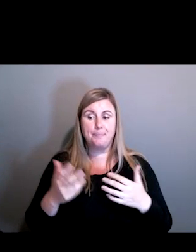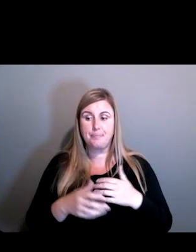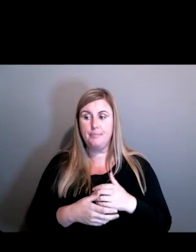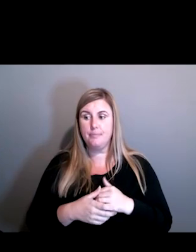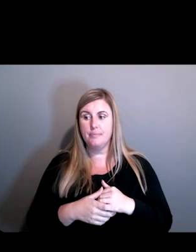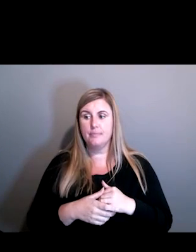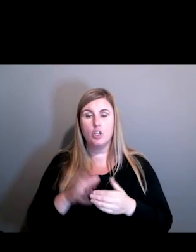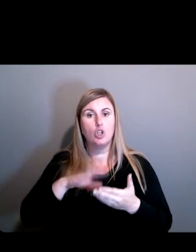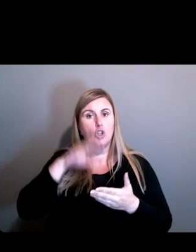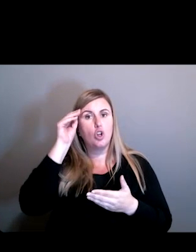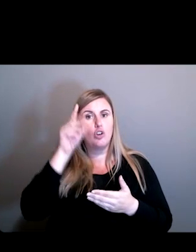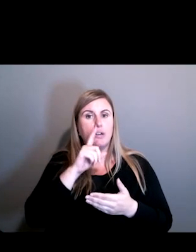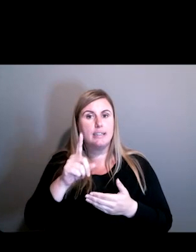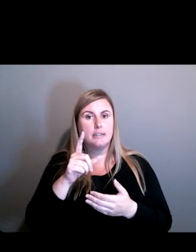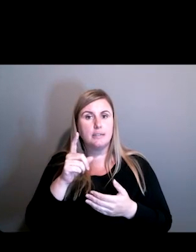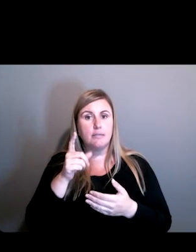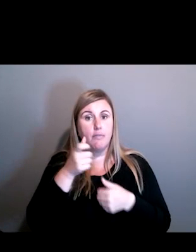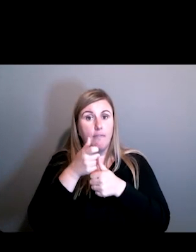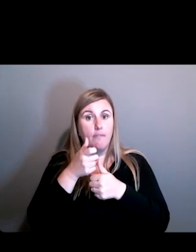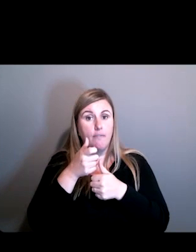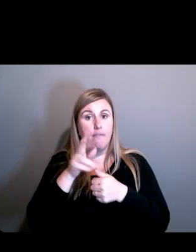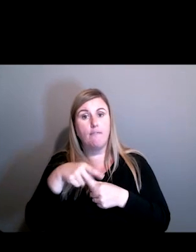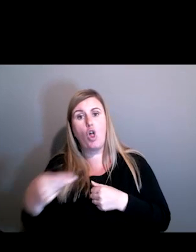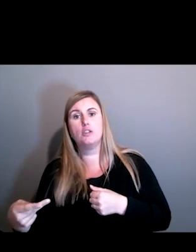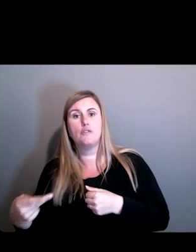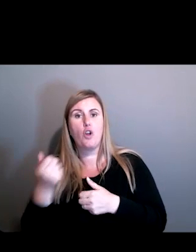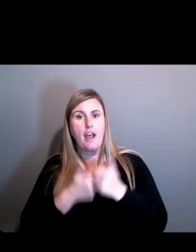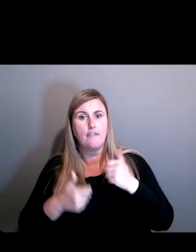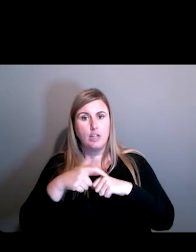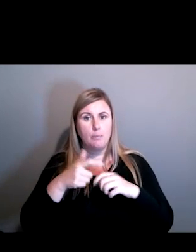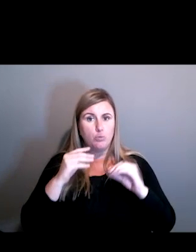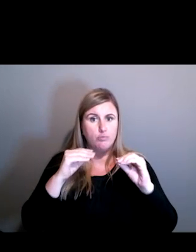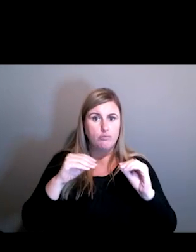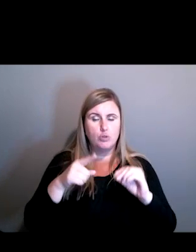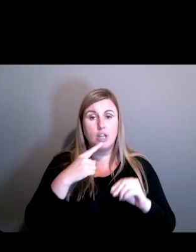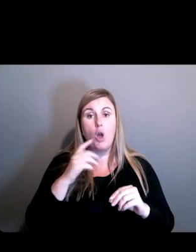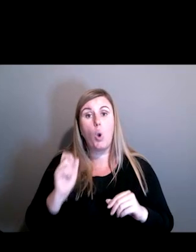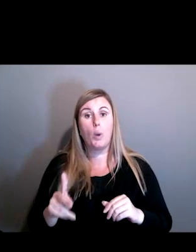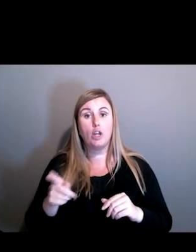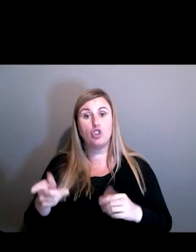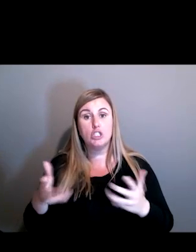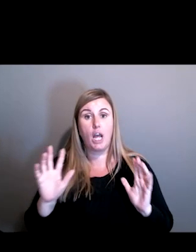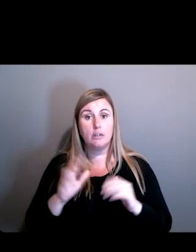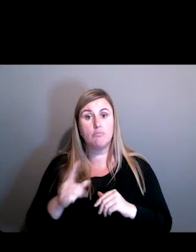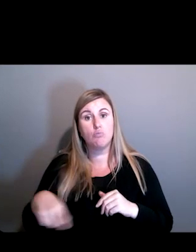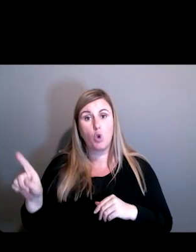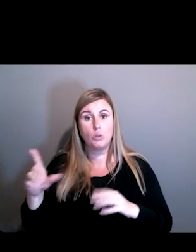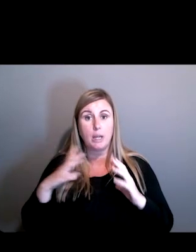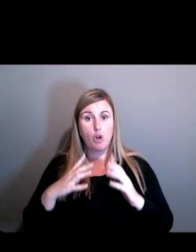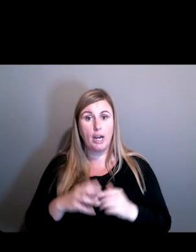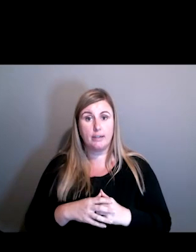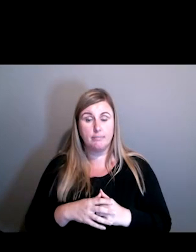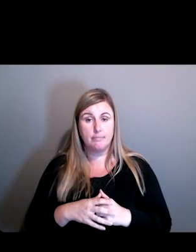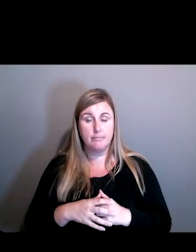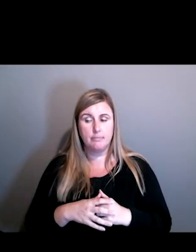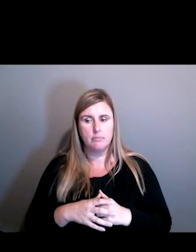if your learner is falling to the floor when you're trying to do instruction and you say, okay, you're done,